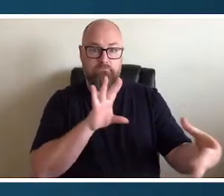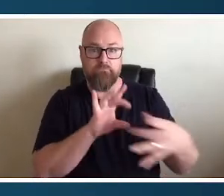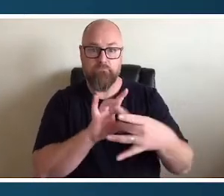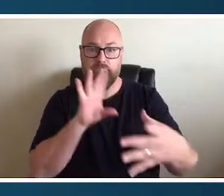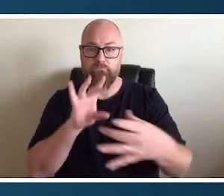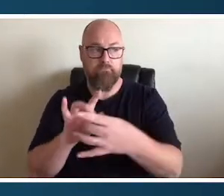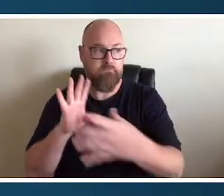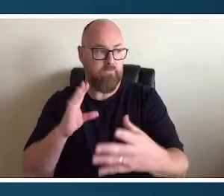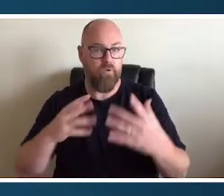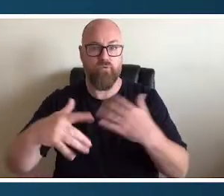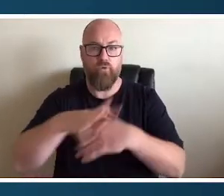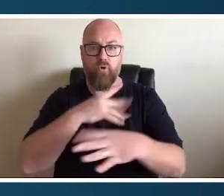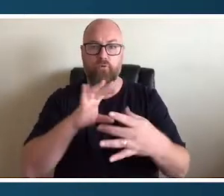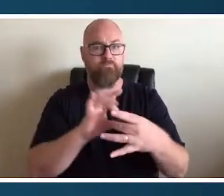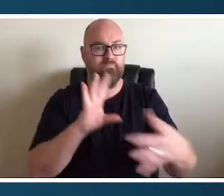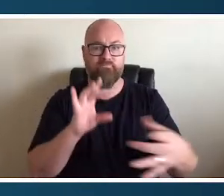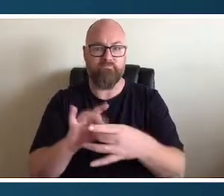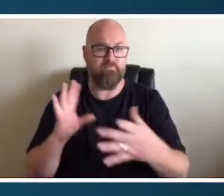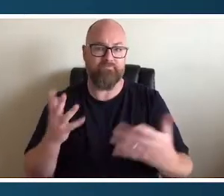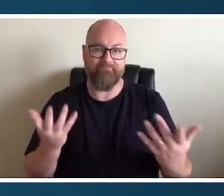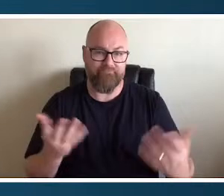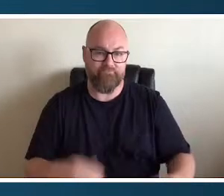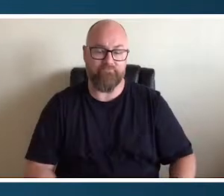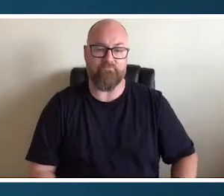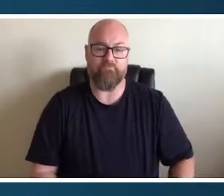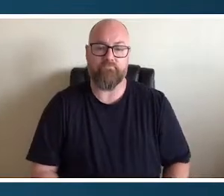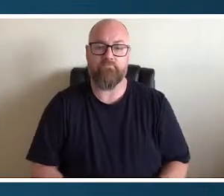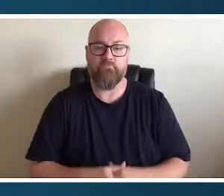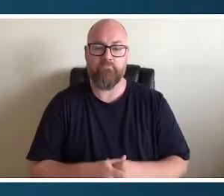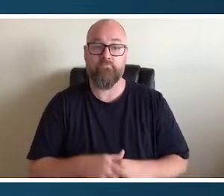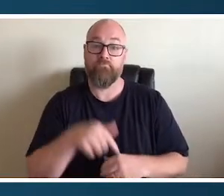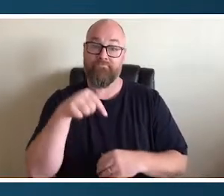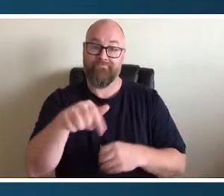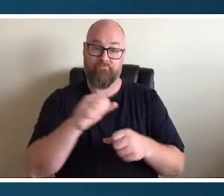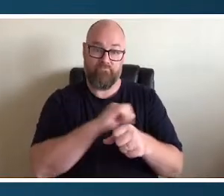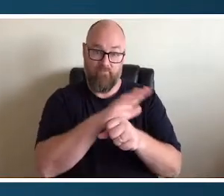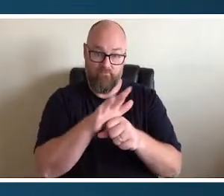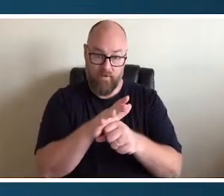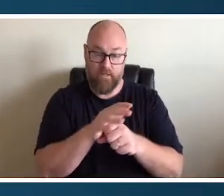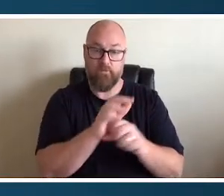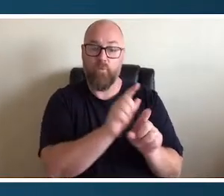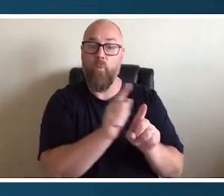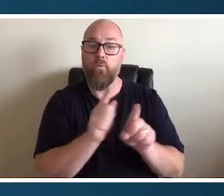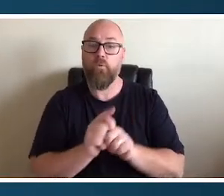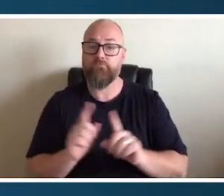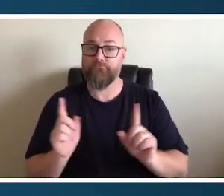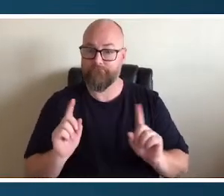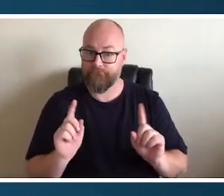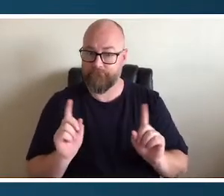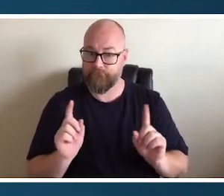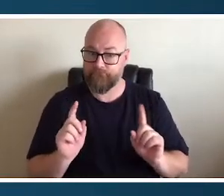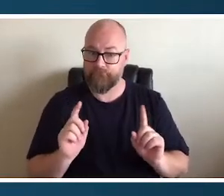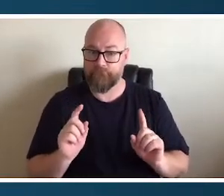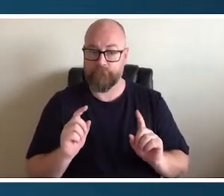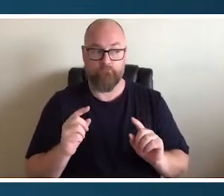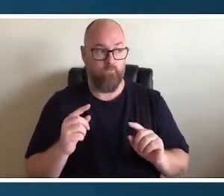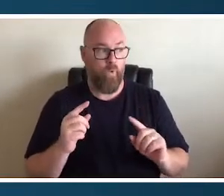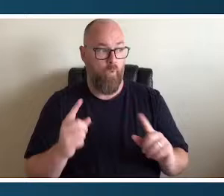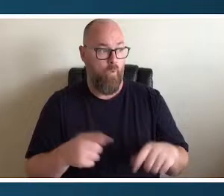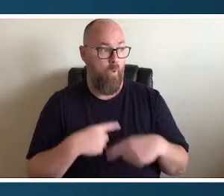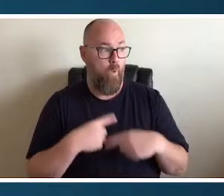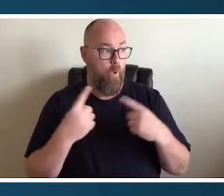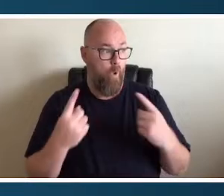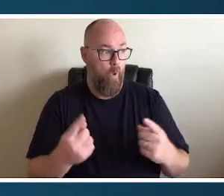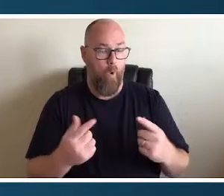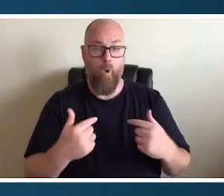fabric. The pandemic also brought us to start recognizing that we were walking